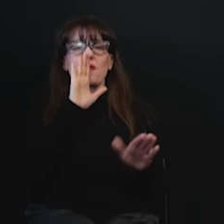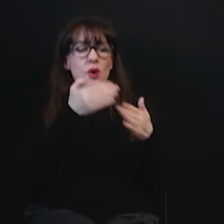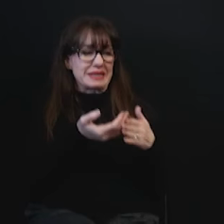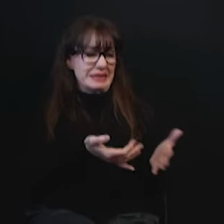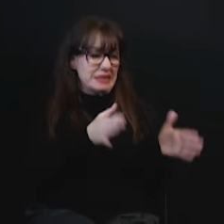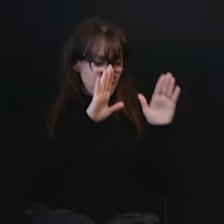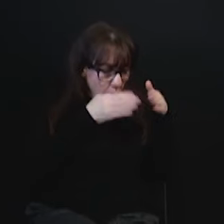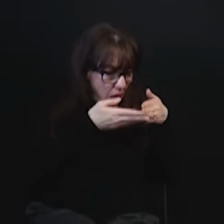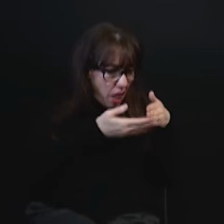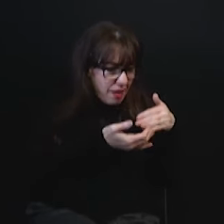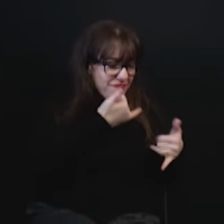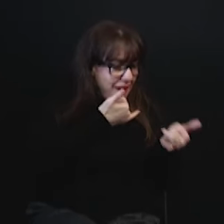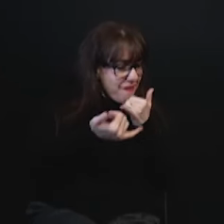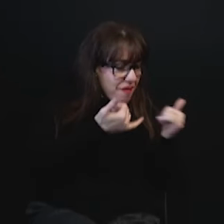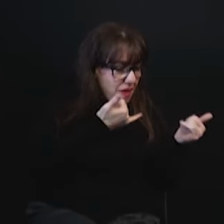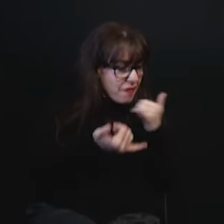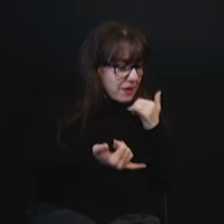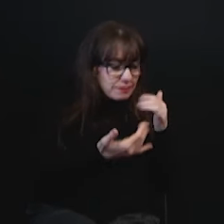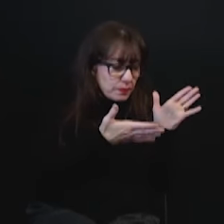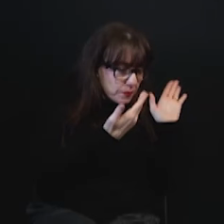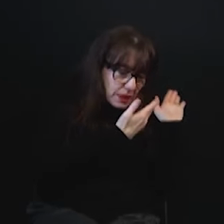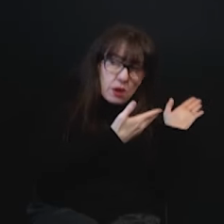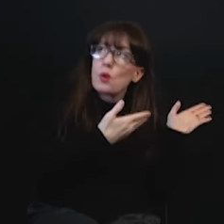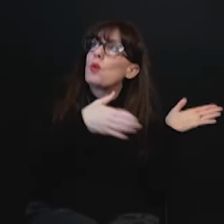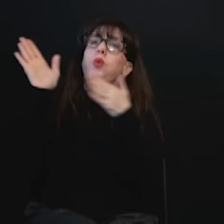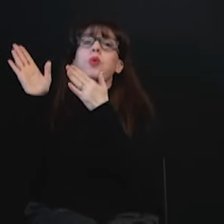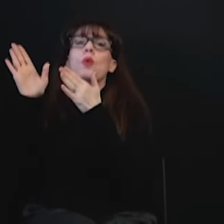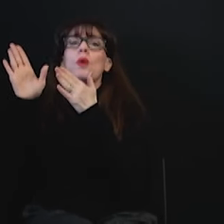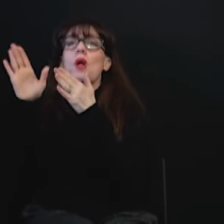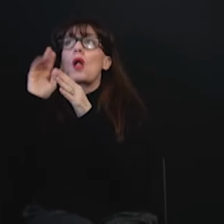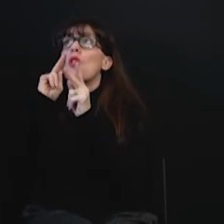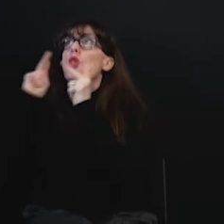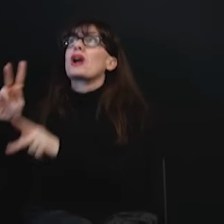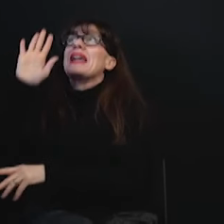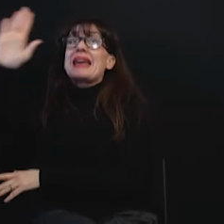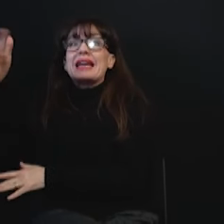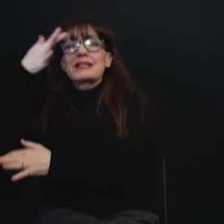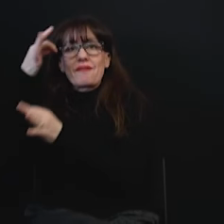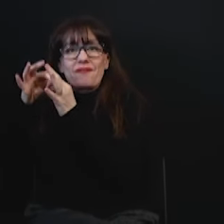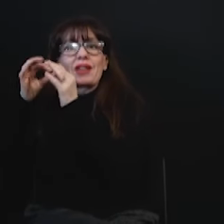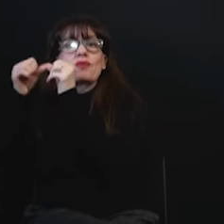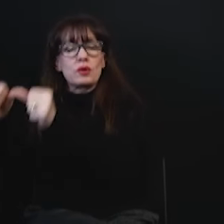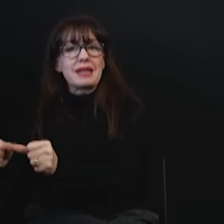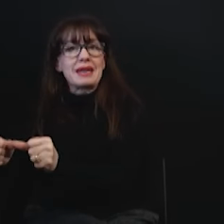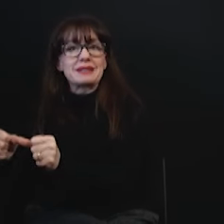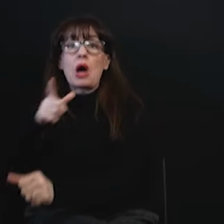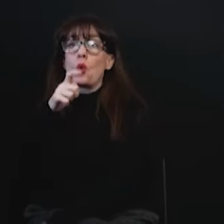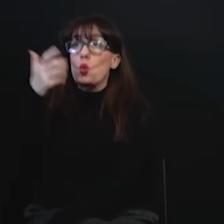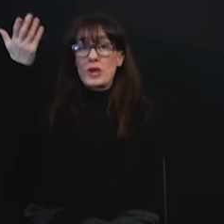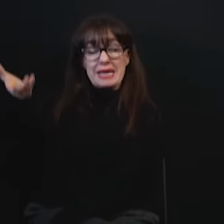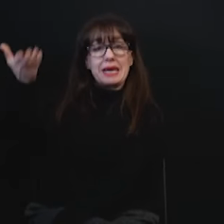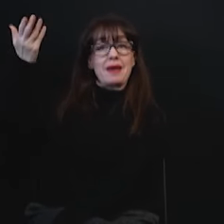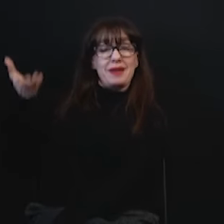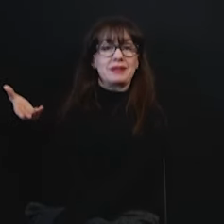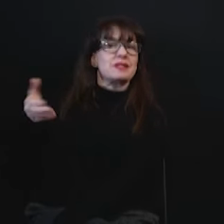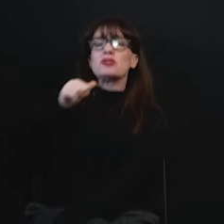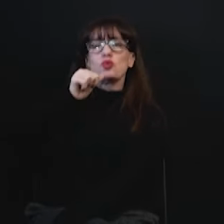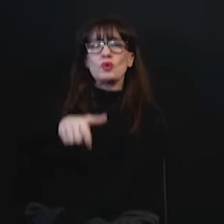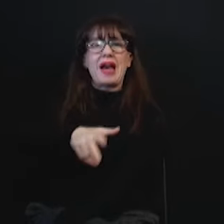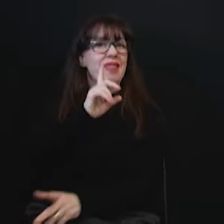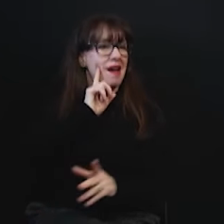failure. Turn your eyes upon his faithfulness. Turn your eyes upon who he is. Do not listen